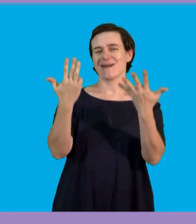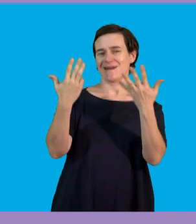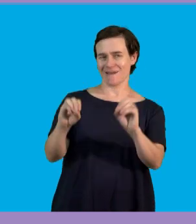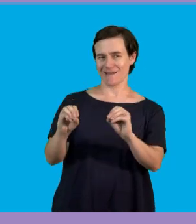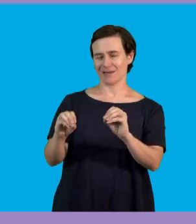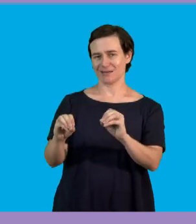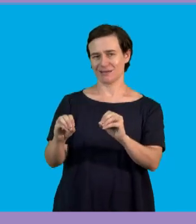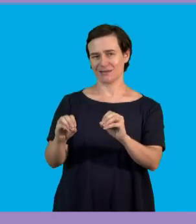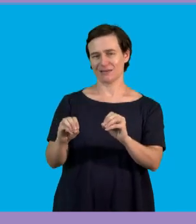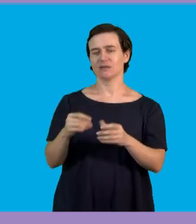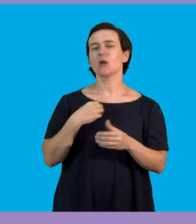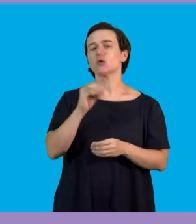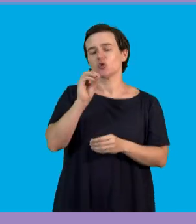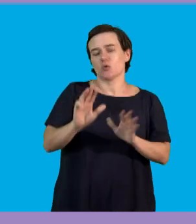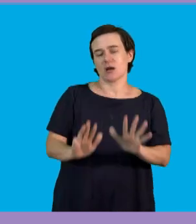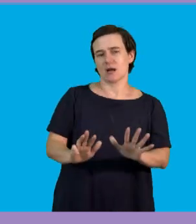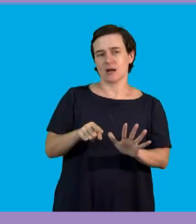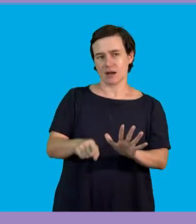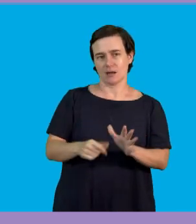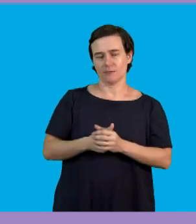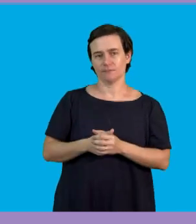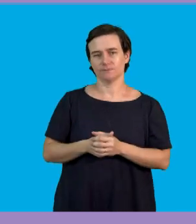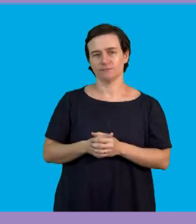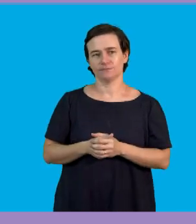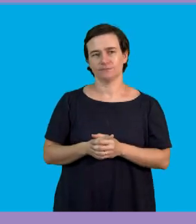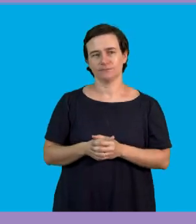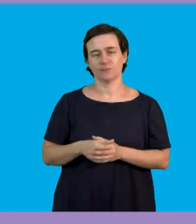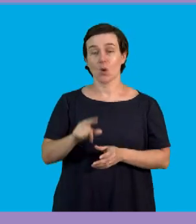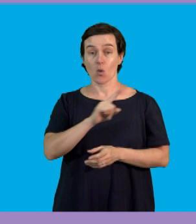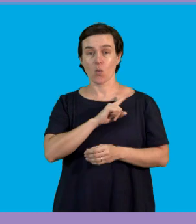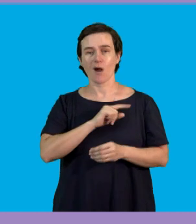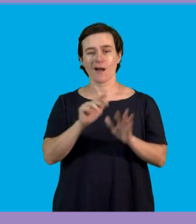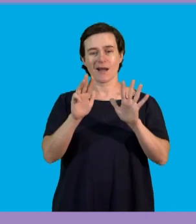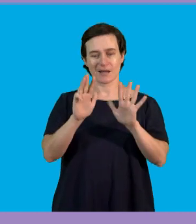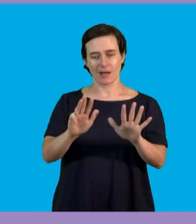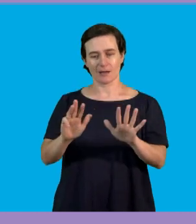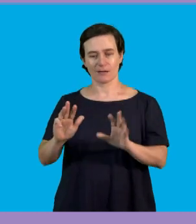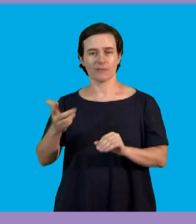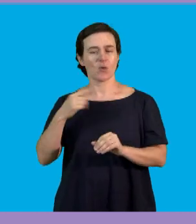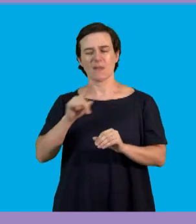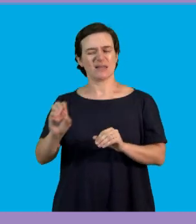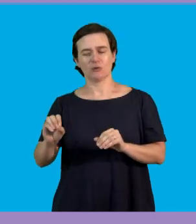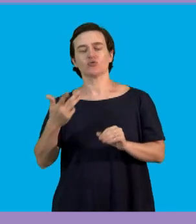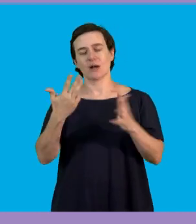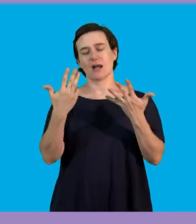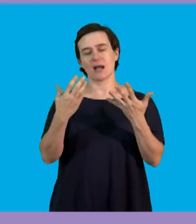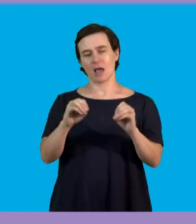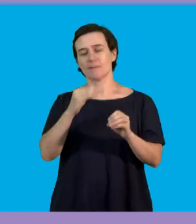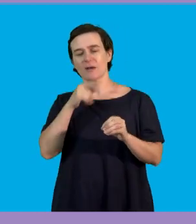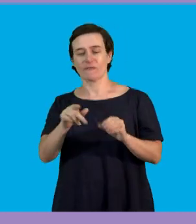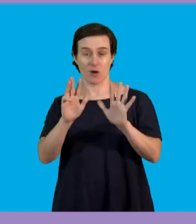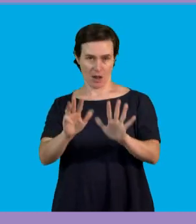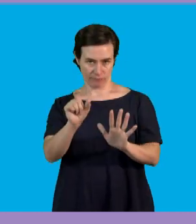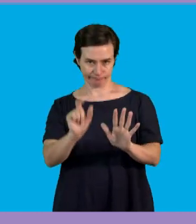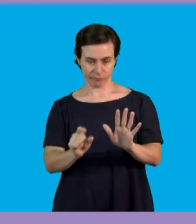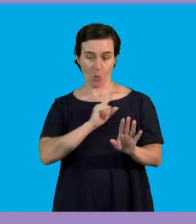we are going to write that 9 in the tens column because 90 is 9 tens. Then we move on to the hundreds column. That is